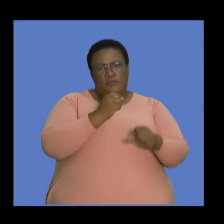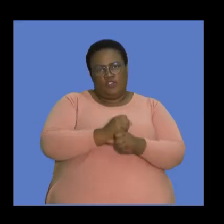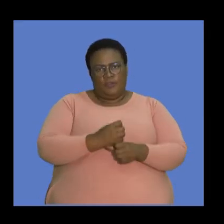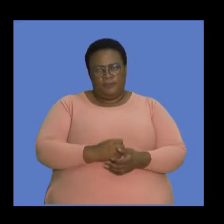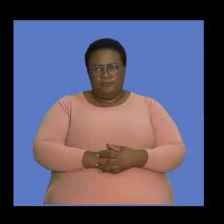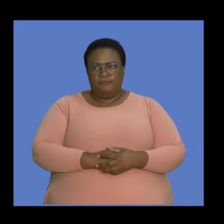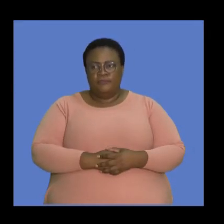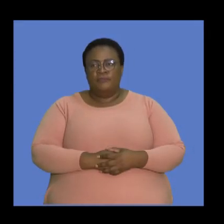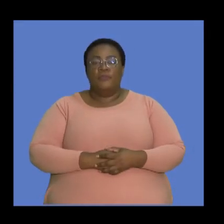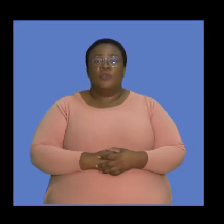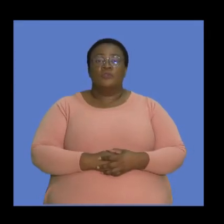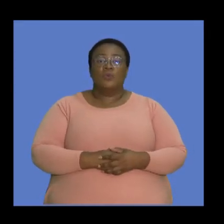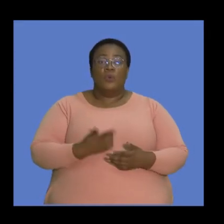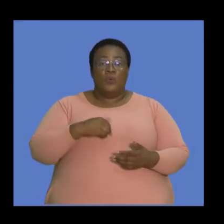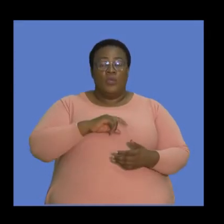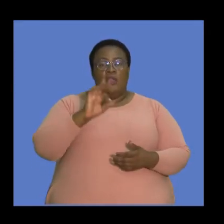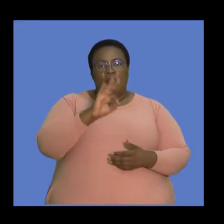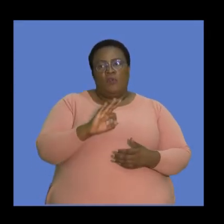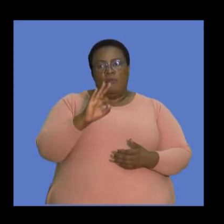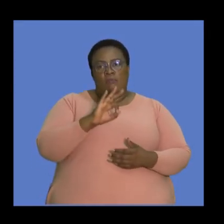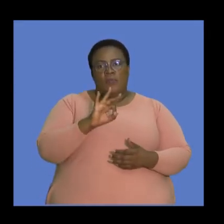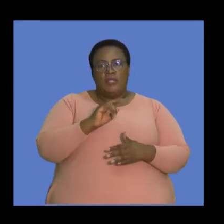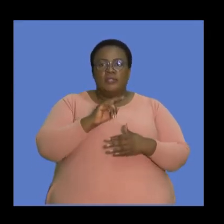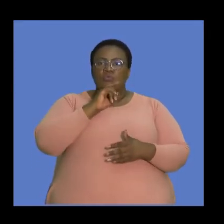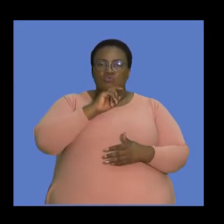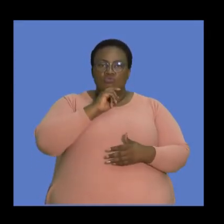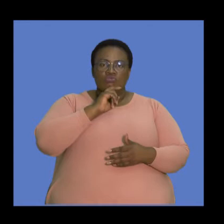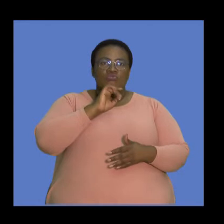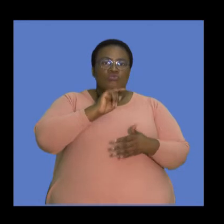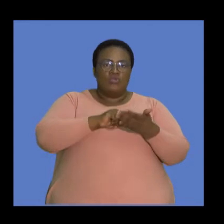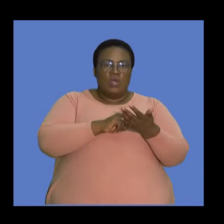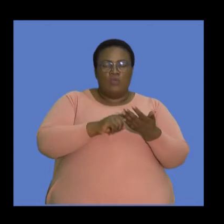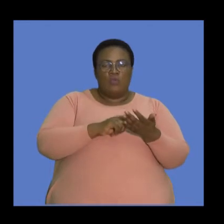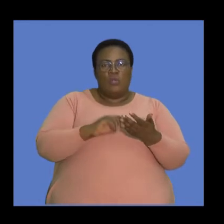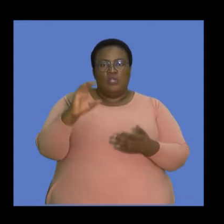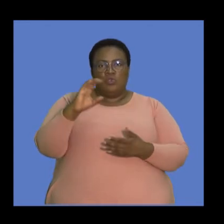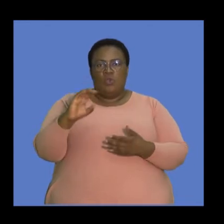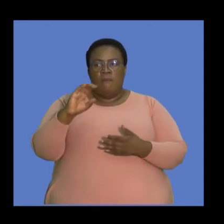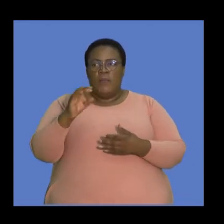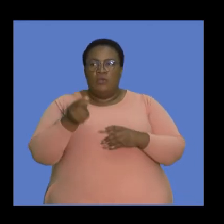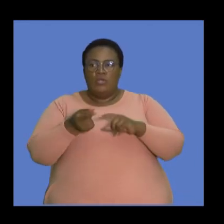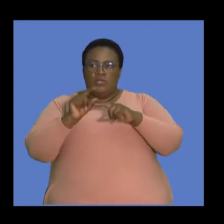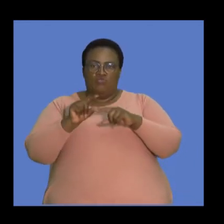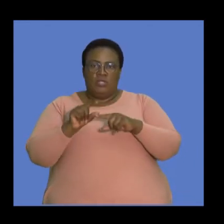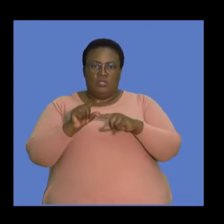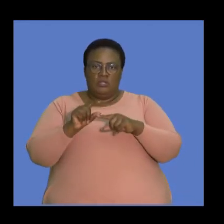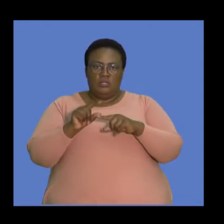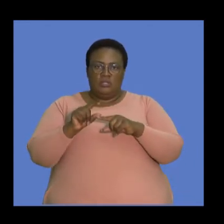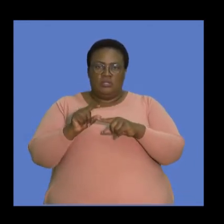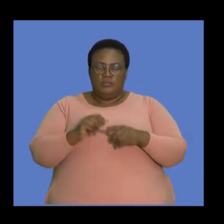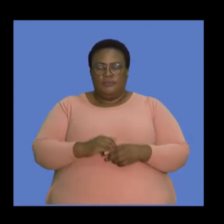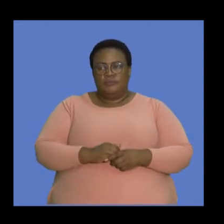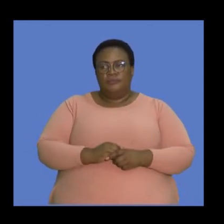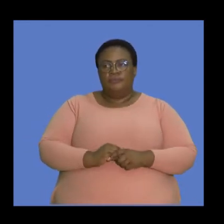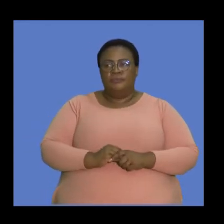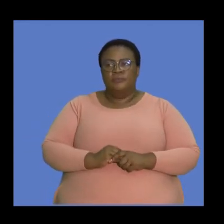year. And the formula for us to calculate compound growth or compound interest, so remember it's